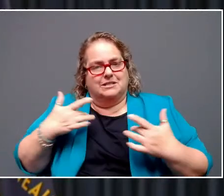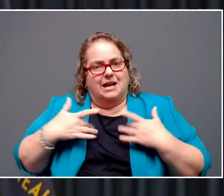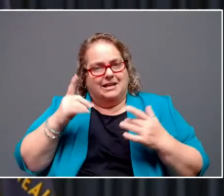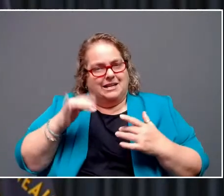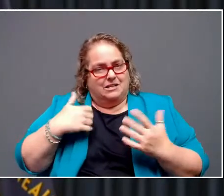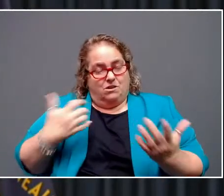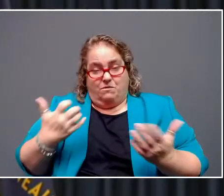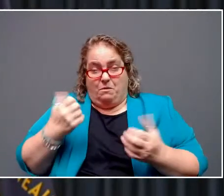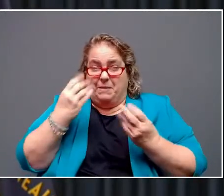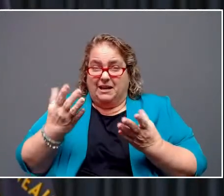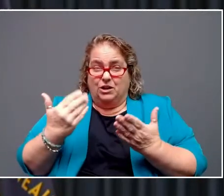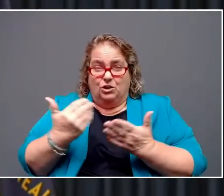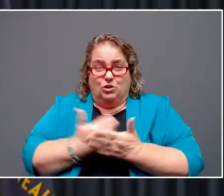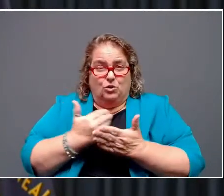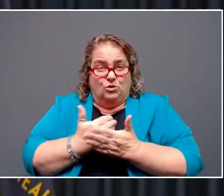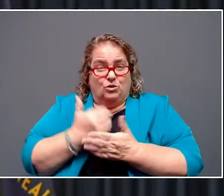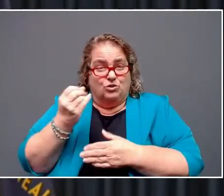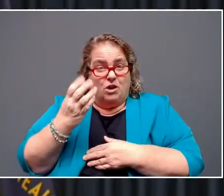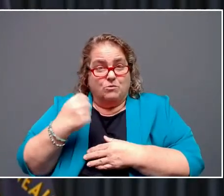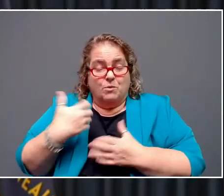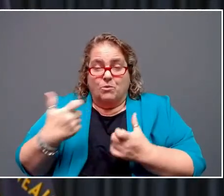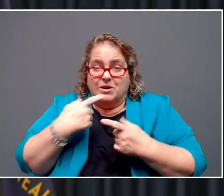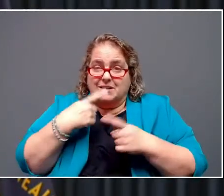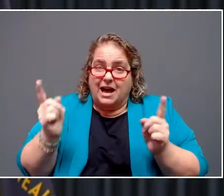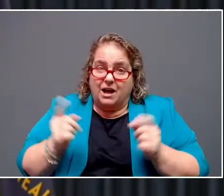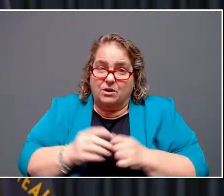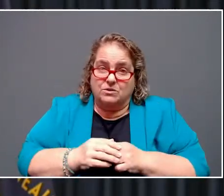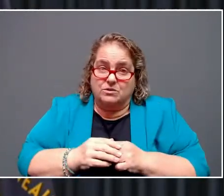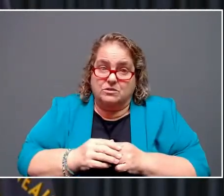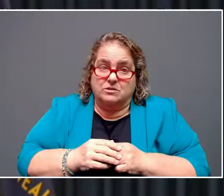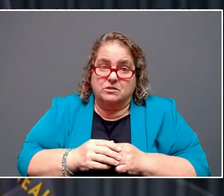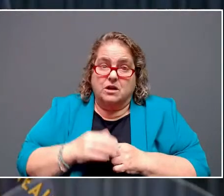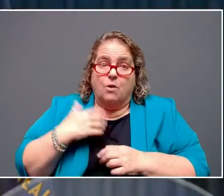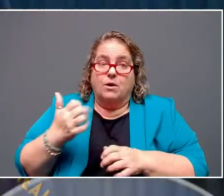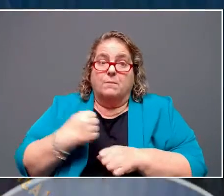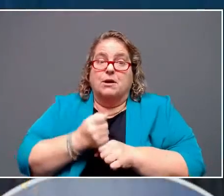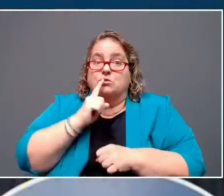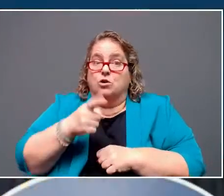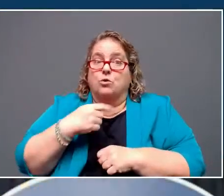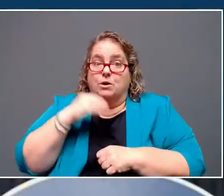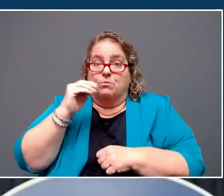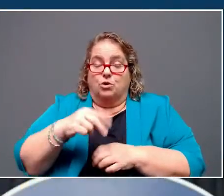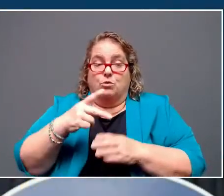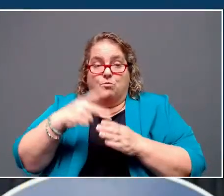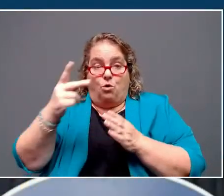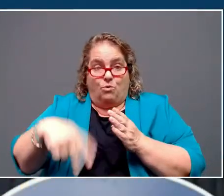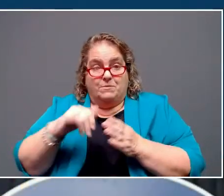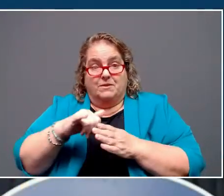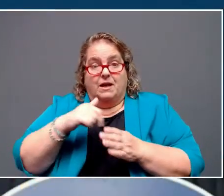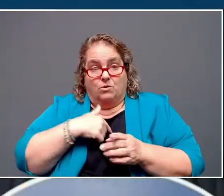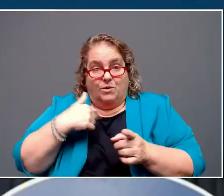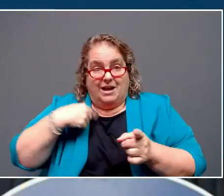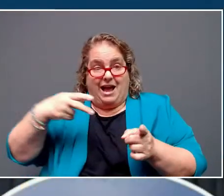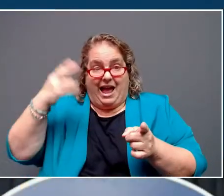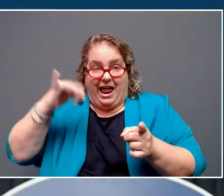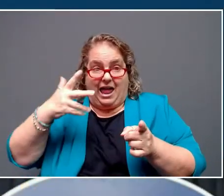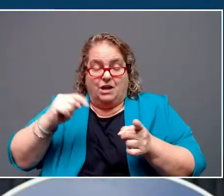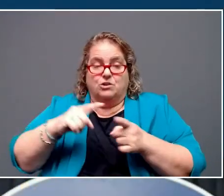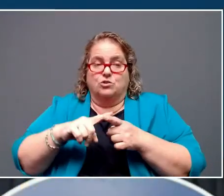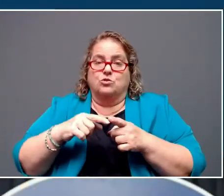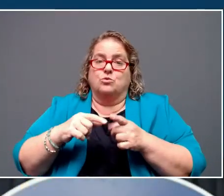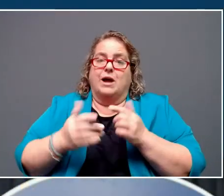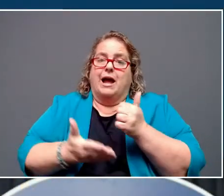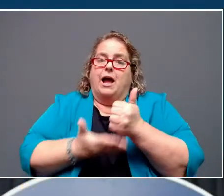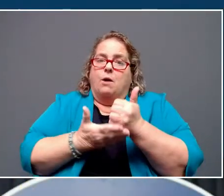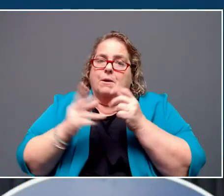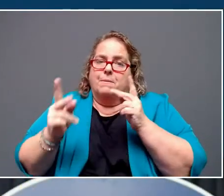And so I want to make sure we put up the programs that we have been highlighting that can help people when